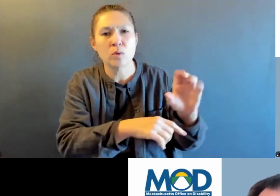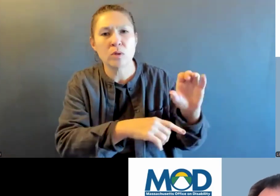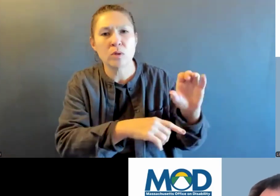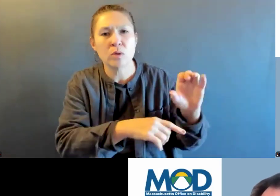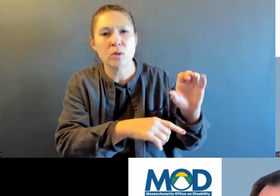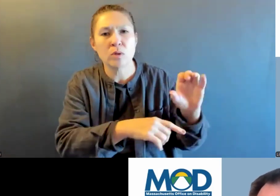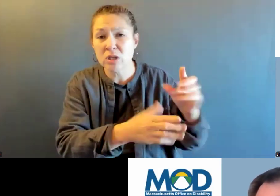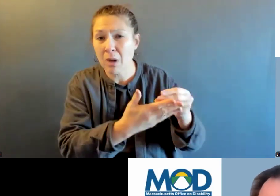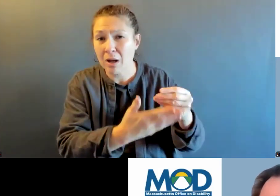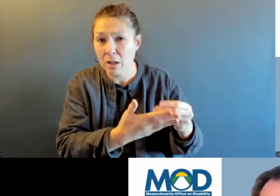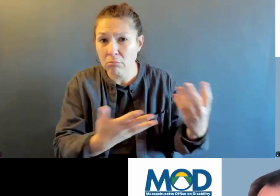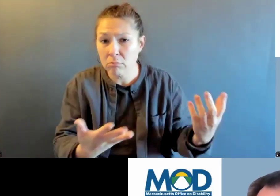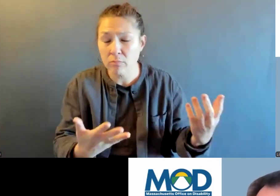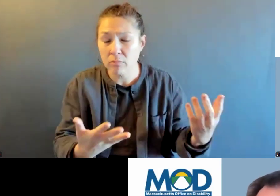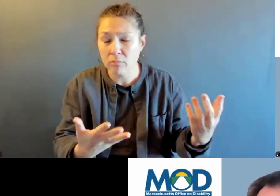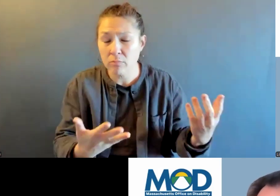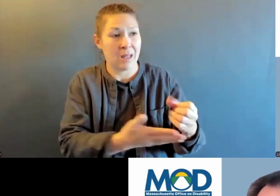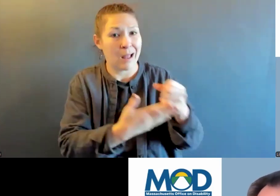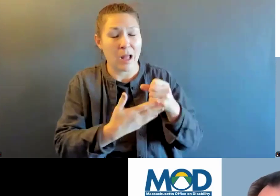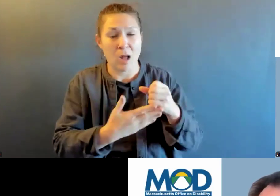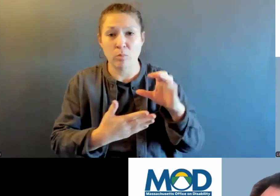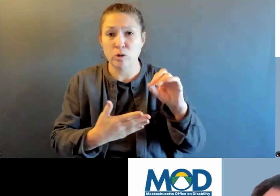to do some of the commission's goals.